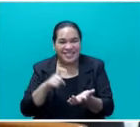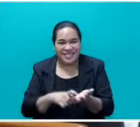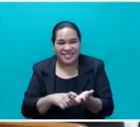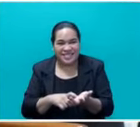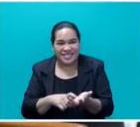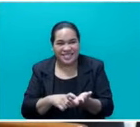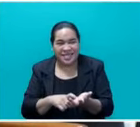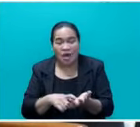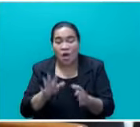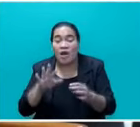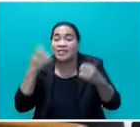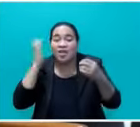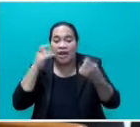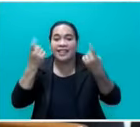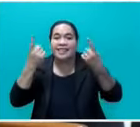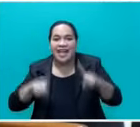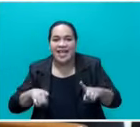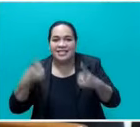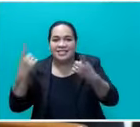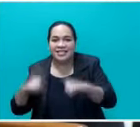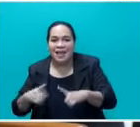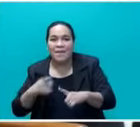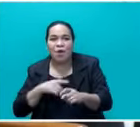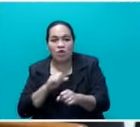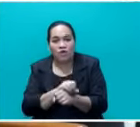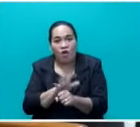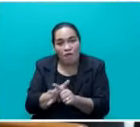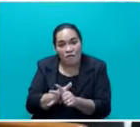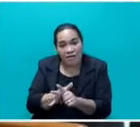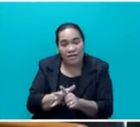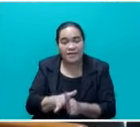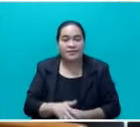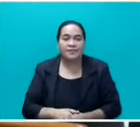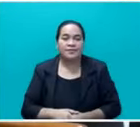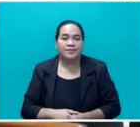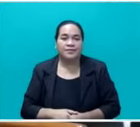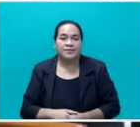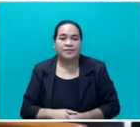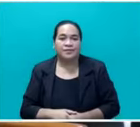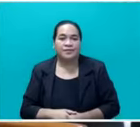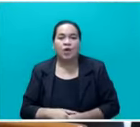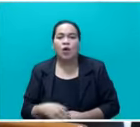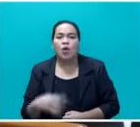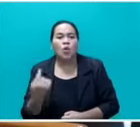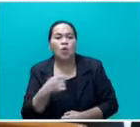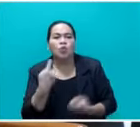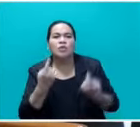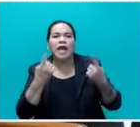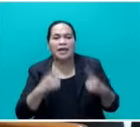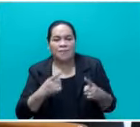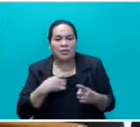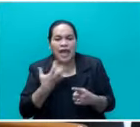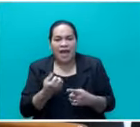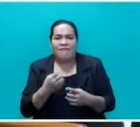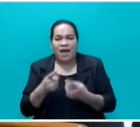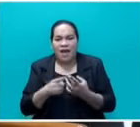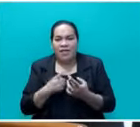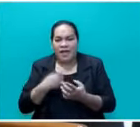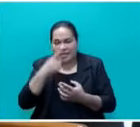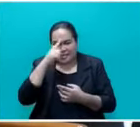directly due to COVID cases, and those who died with existing conditions but